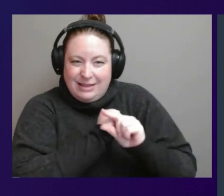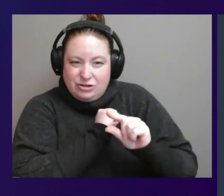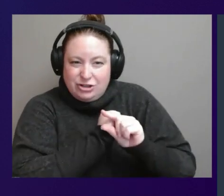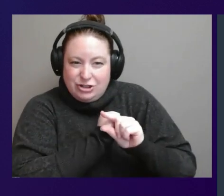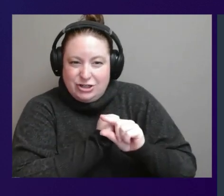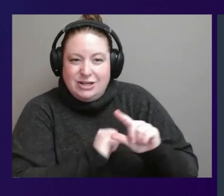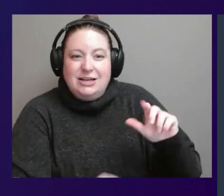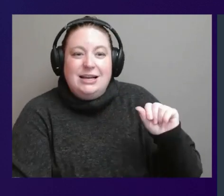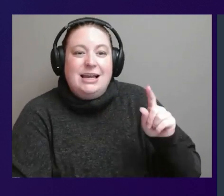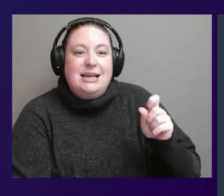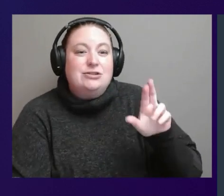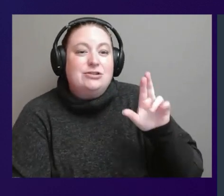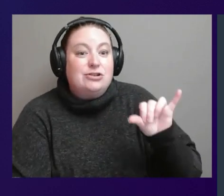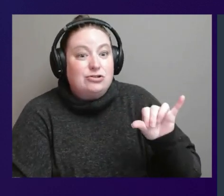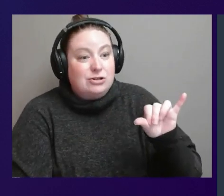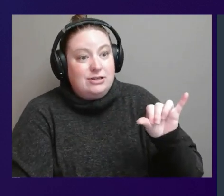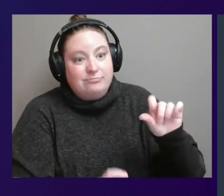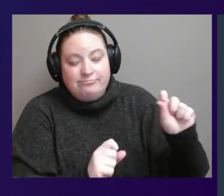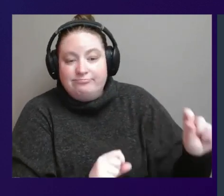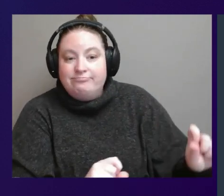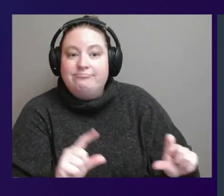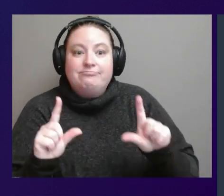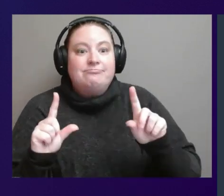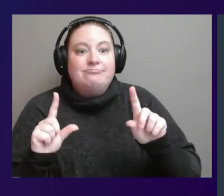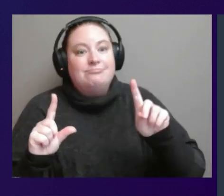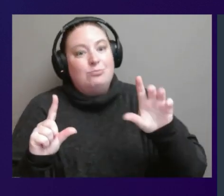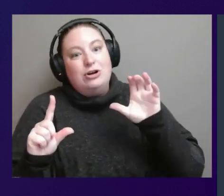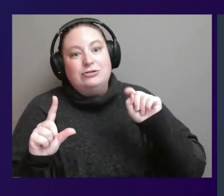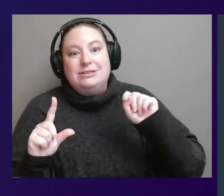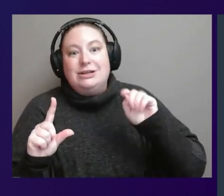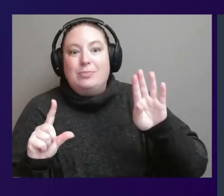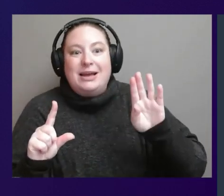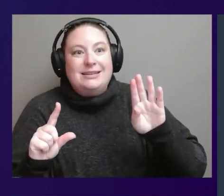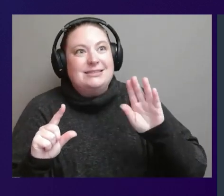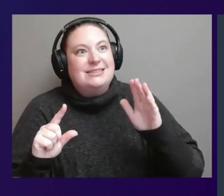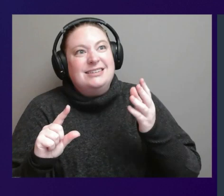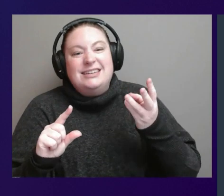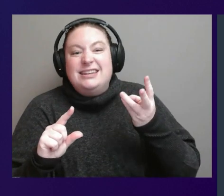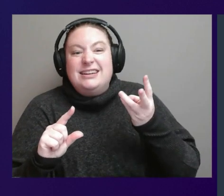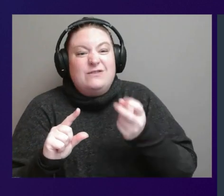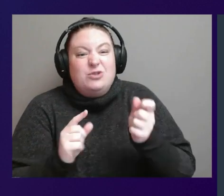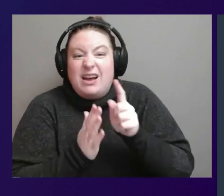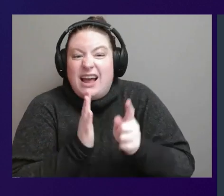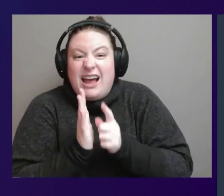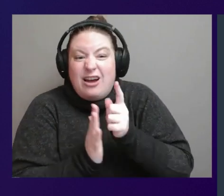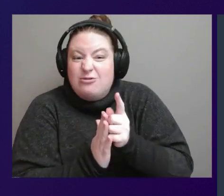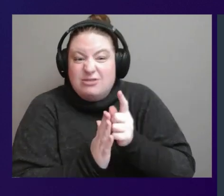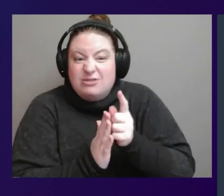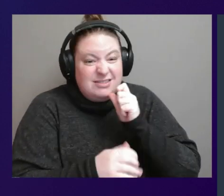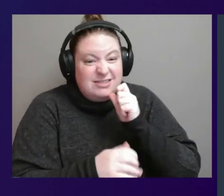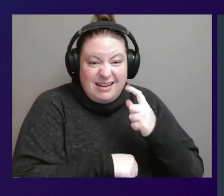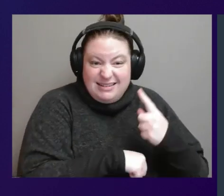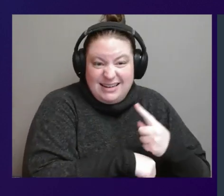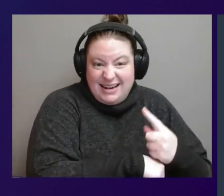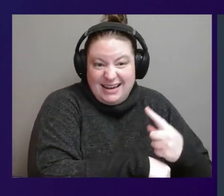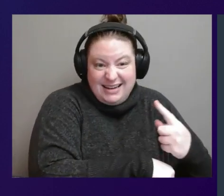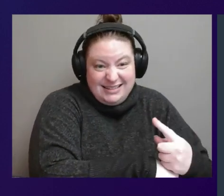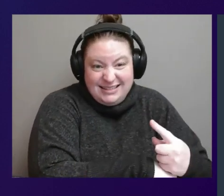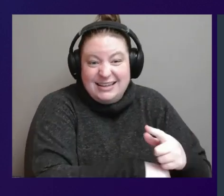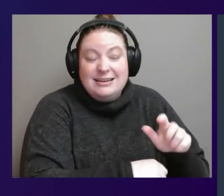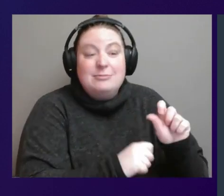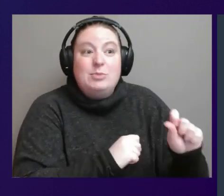hundreds of terabytes of these documents in hours instead of days. Being able to restore this data so